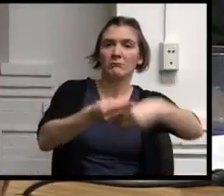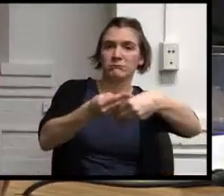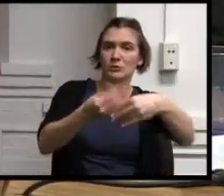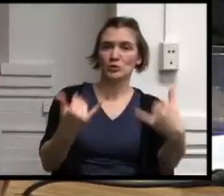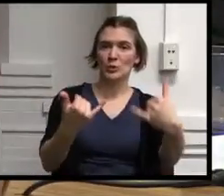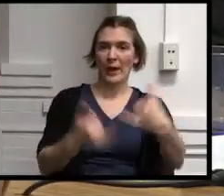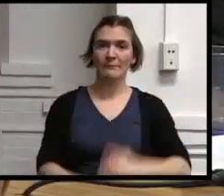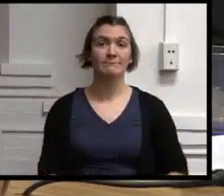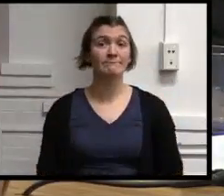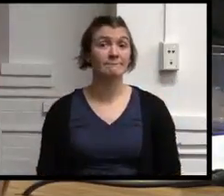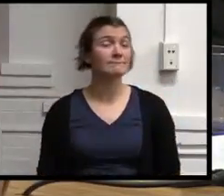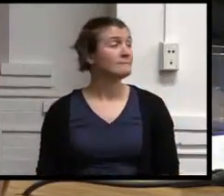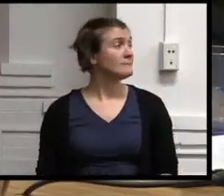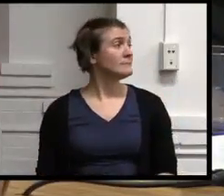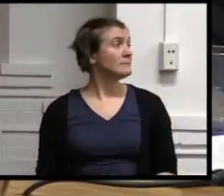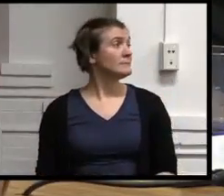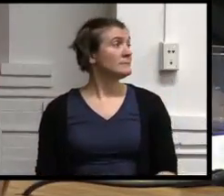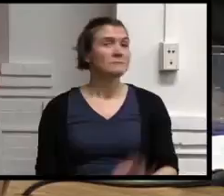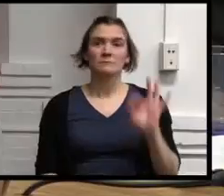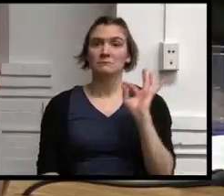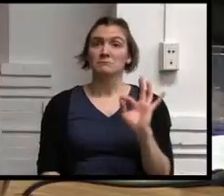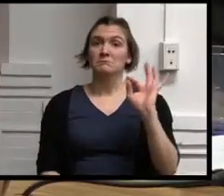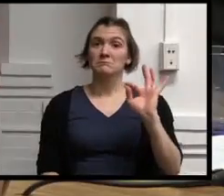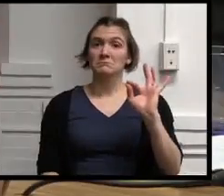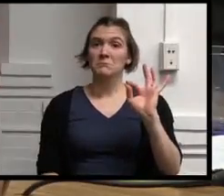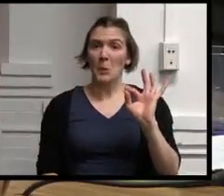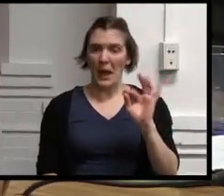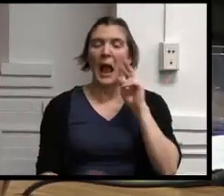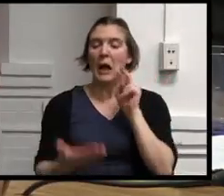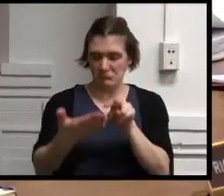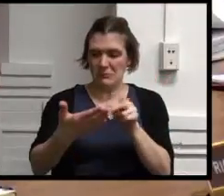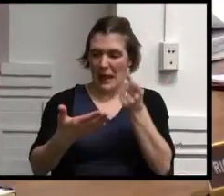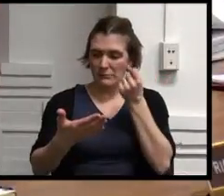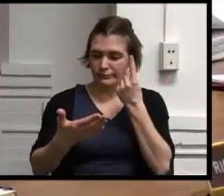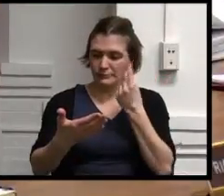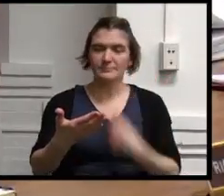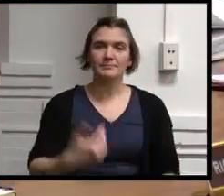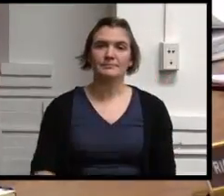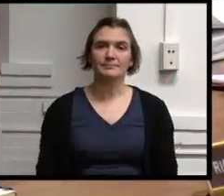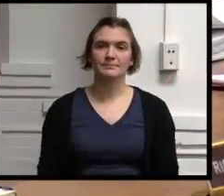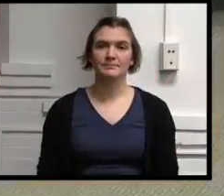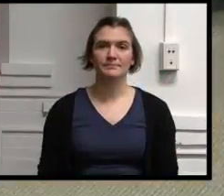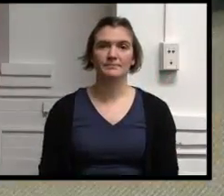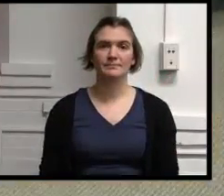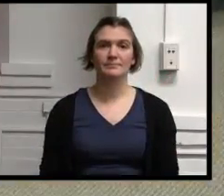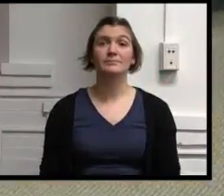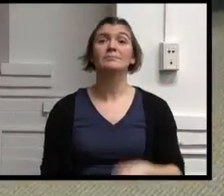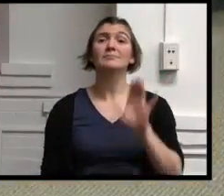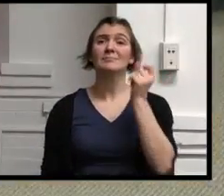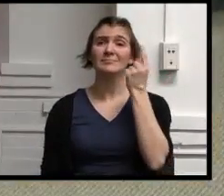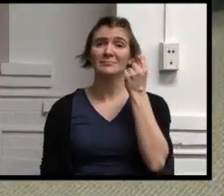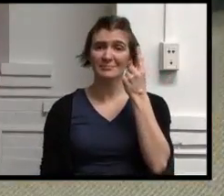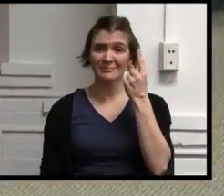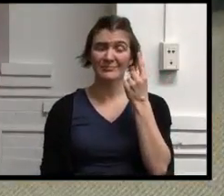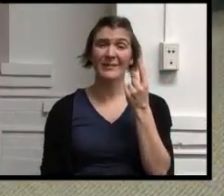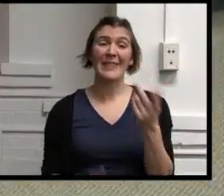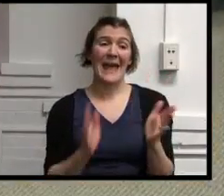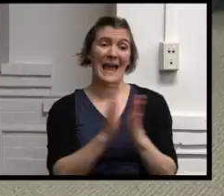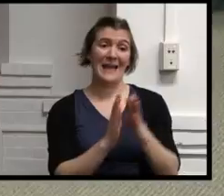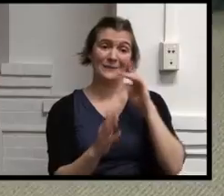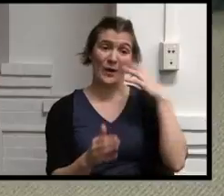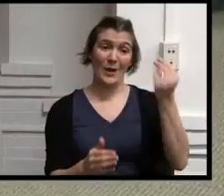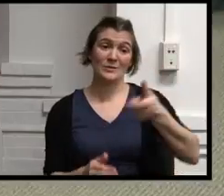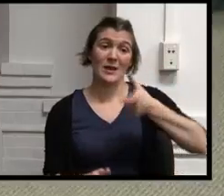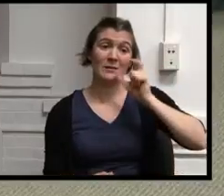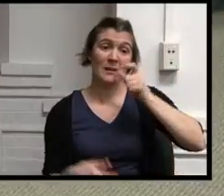today. Okay, I saw addendum and outside consumption permit application, so. Yeah. Yes, the fact that they were seeking the outside Oh. consumption